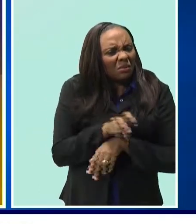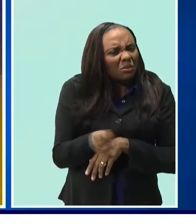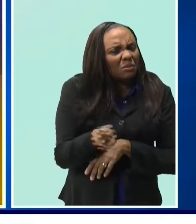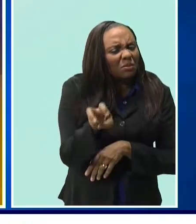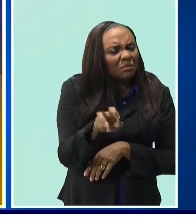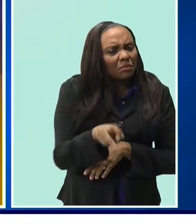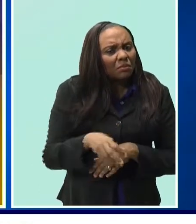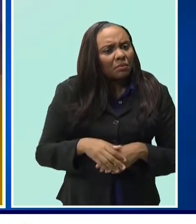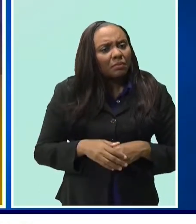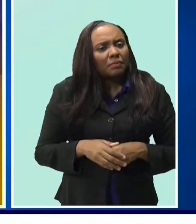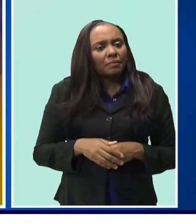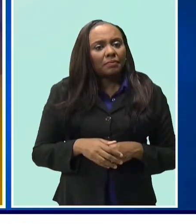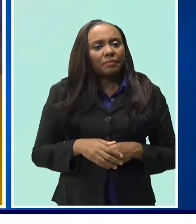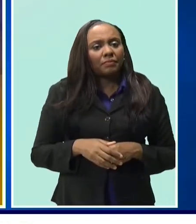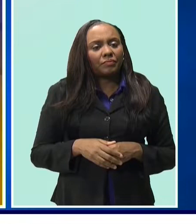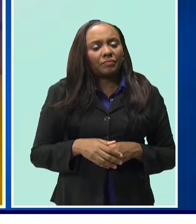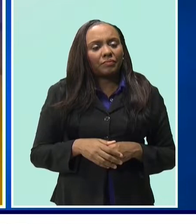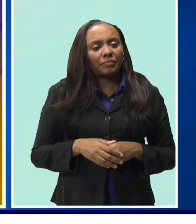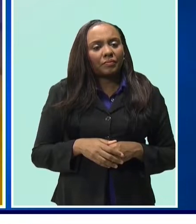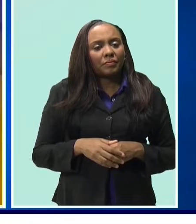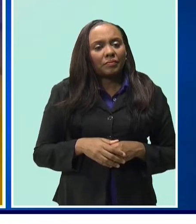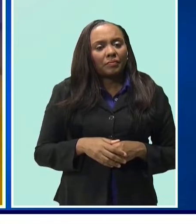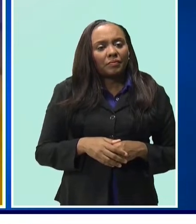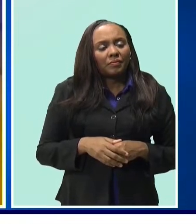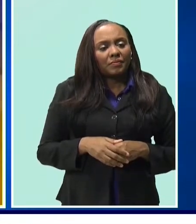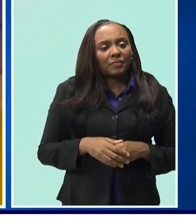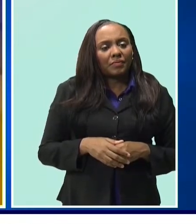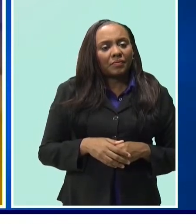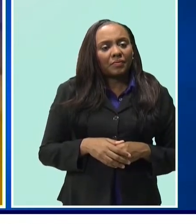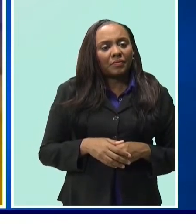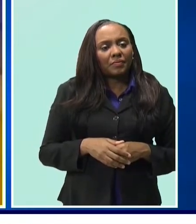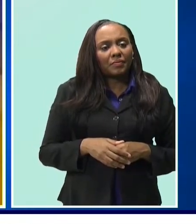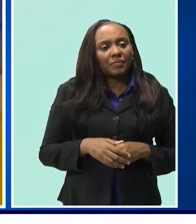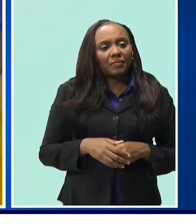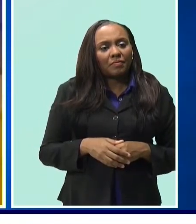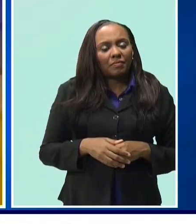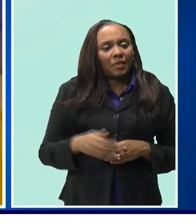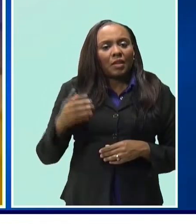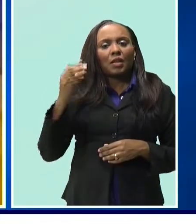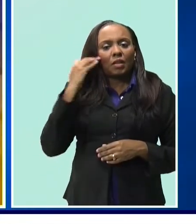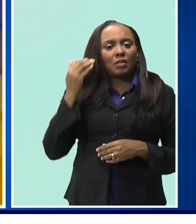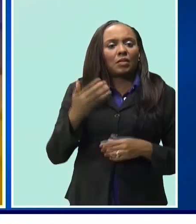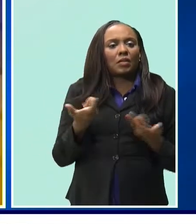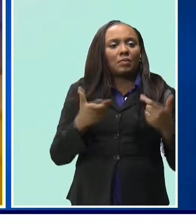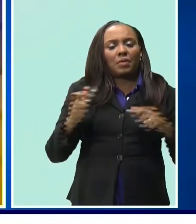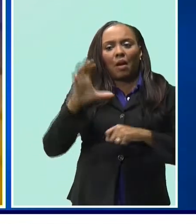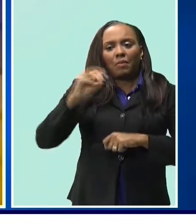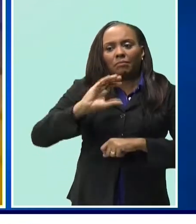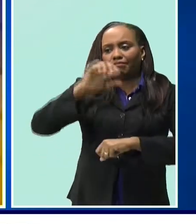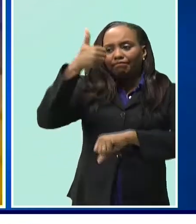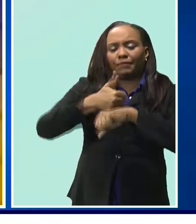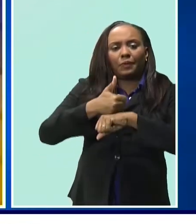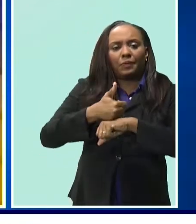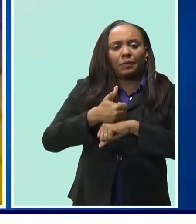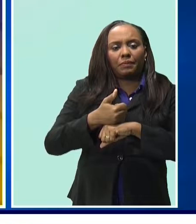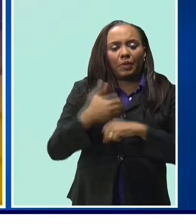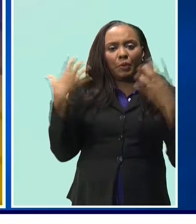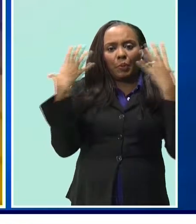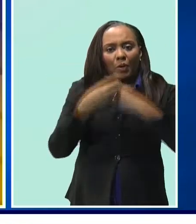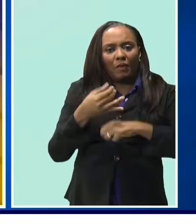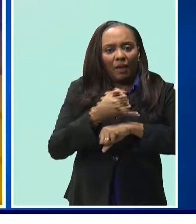off-site shops for big companies globally based in lovely Caribbean destinations. Also, pushing ahead